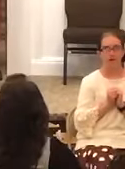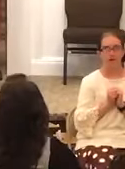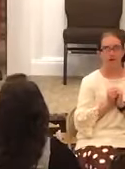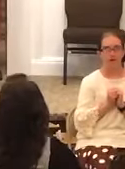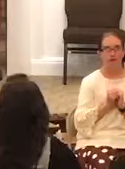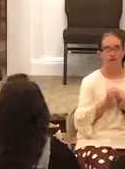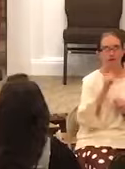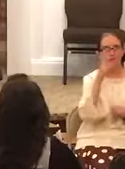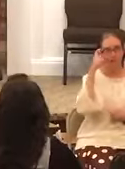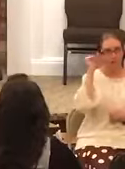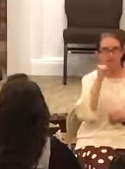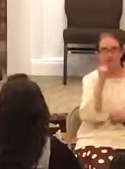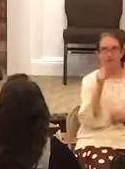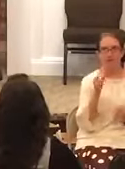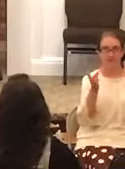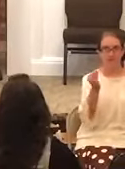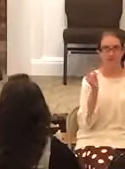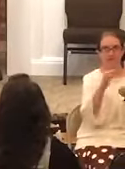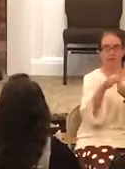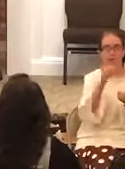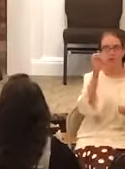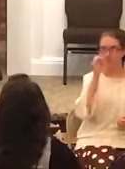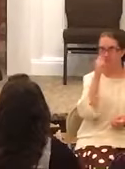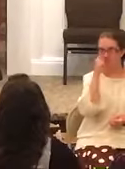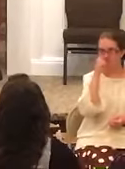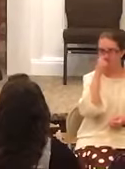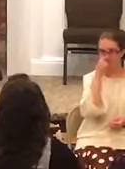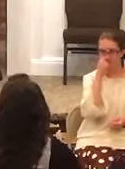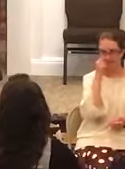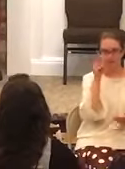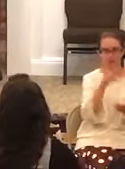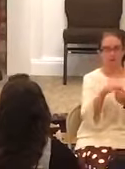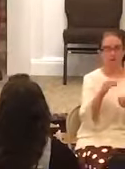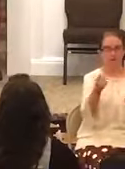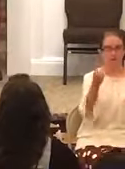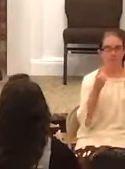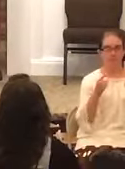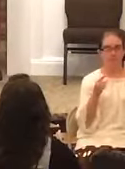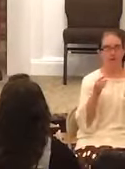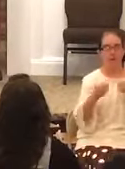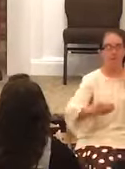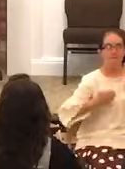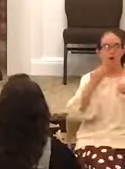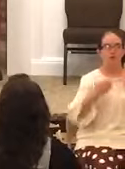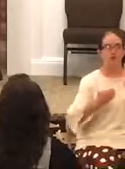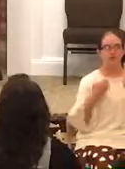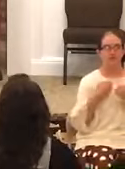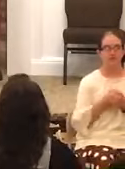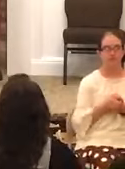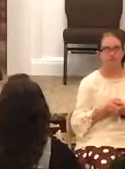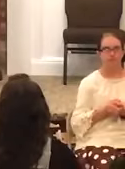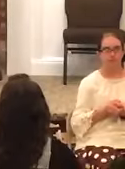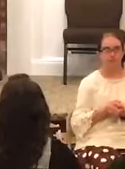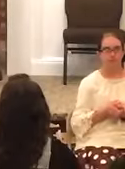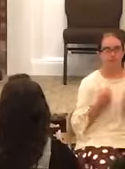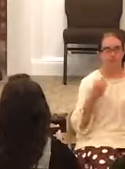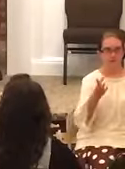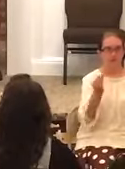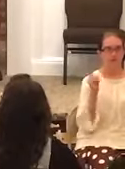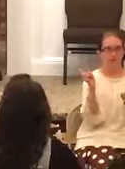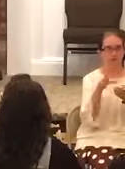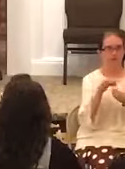The only reason you're not emotional is because you hadn't got the Holy Ghost. When the Holy Ghost comes in, you're going to be emotional. Hallelujah. If you can get